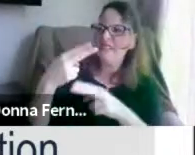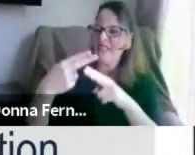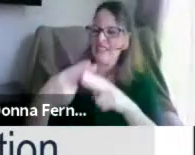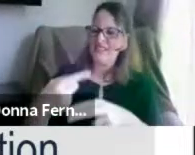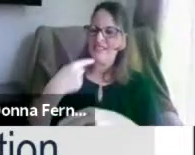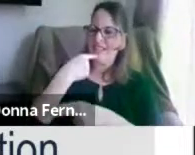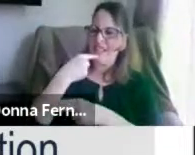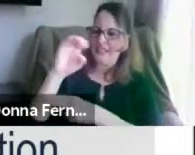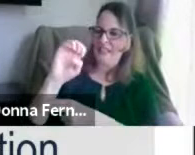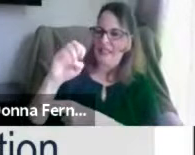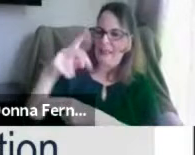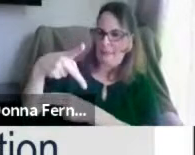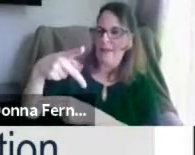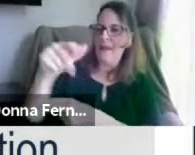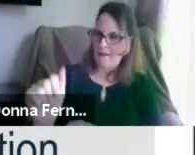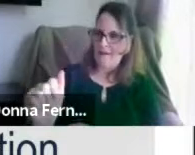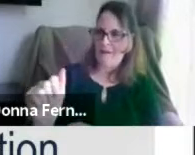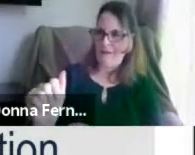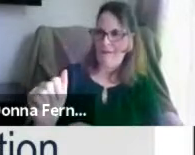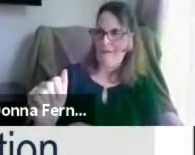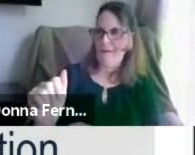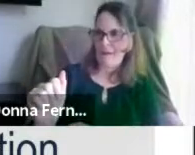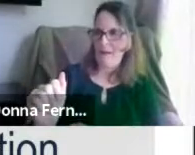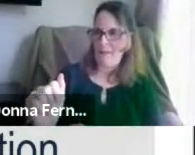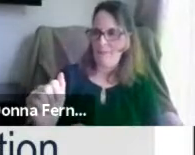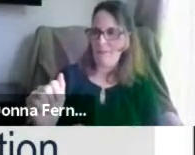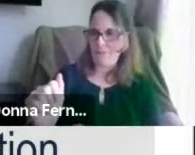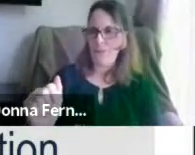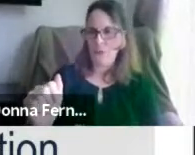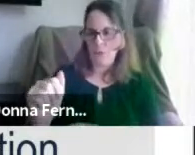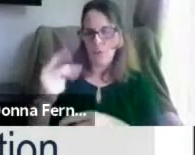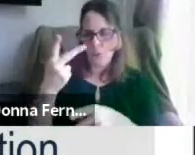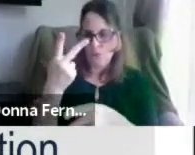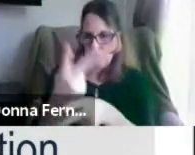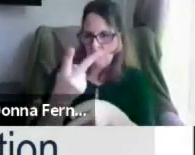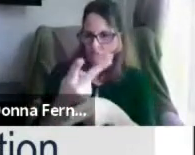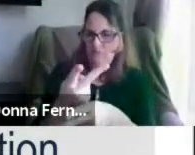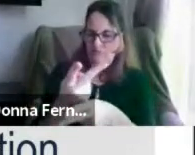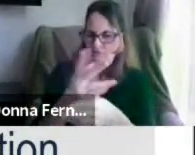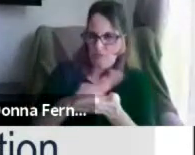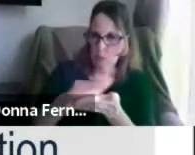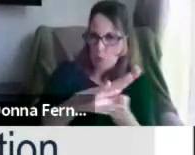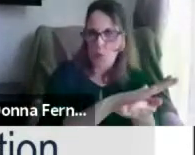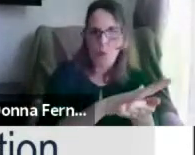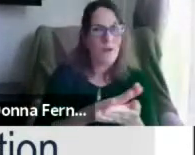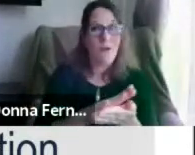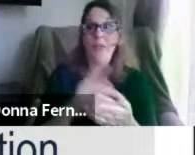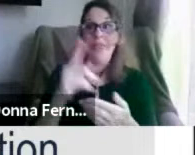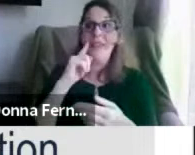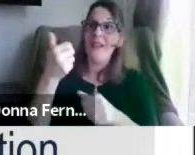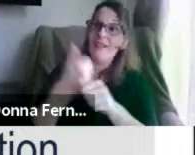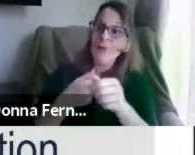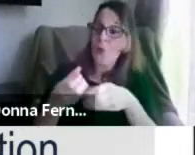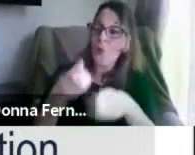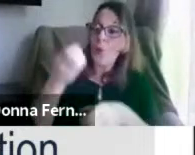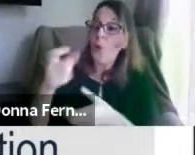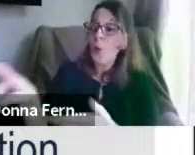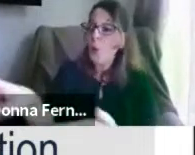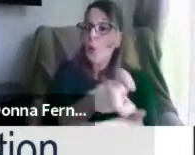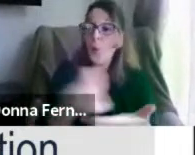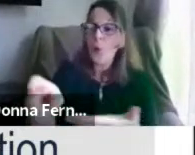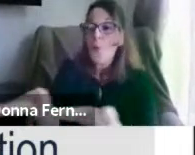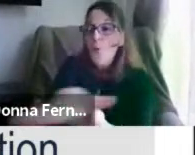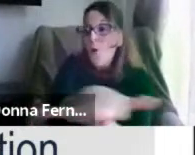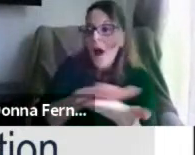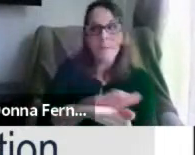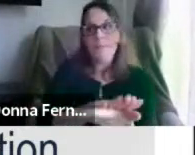list of registered disinfectants for taking care of COVID-19. Not every sanitizer might disinfect